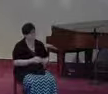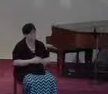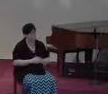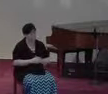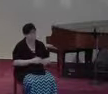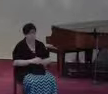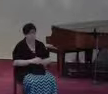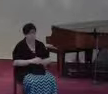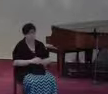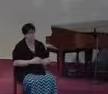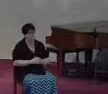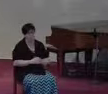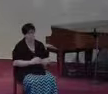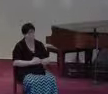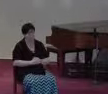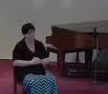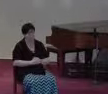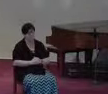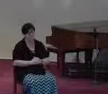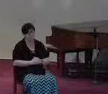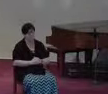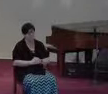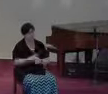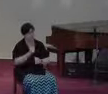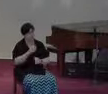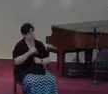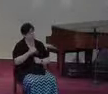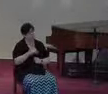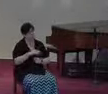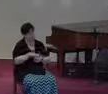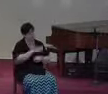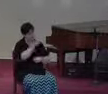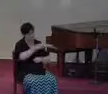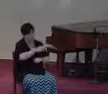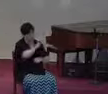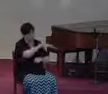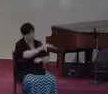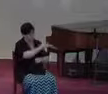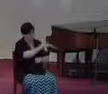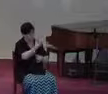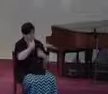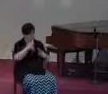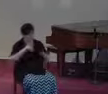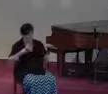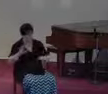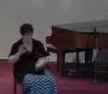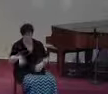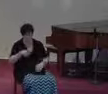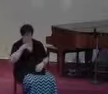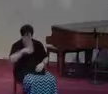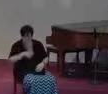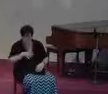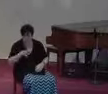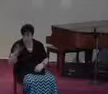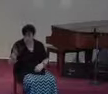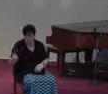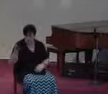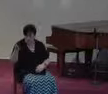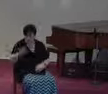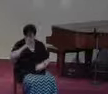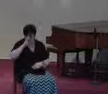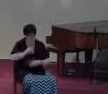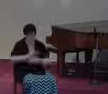So here at the cross, he says, "Woman, here is your son." He shows her that same respect.